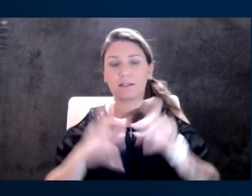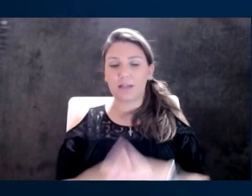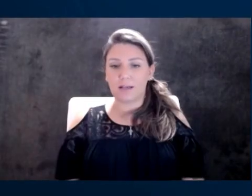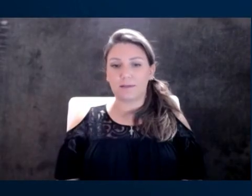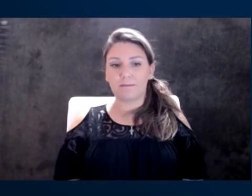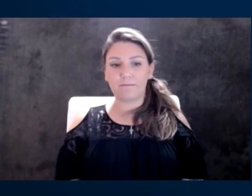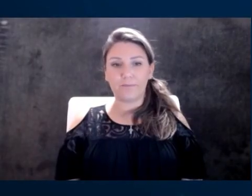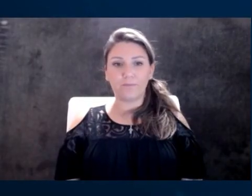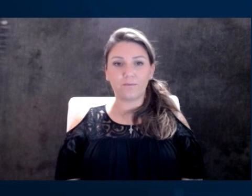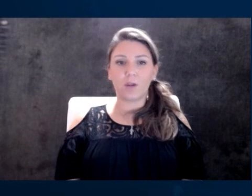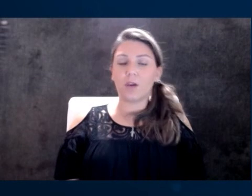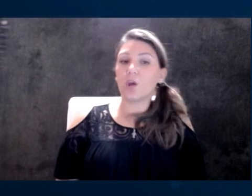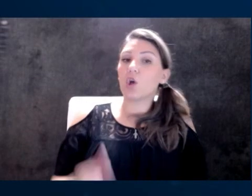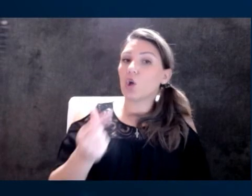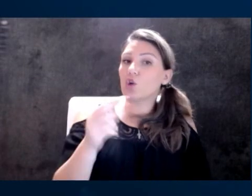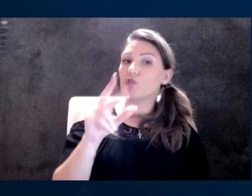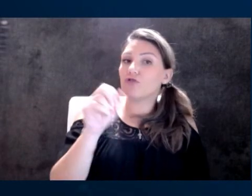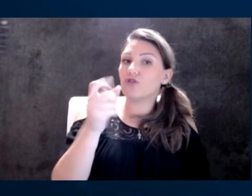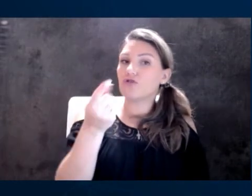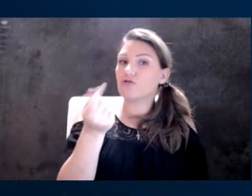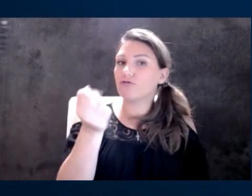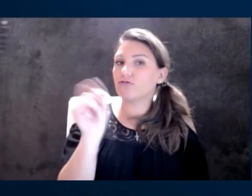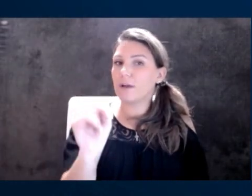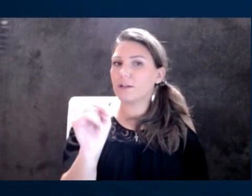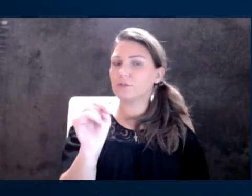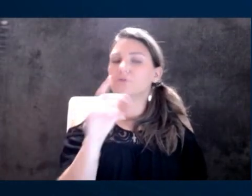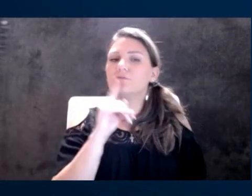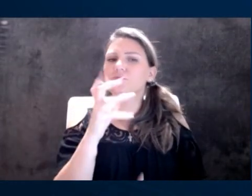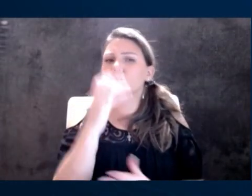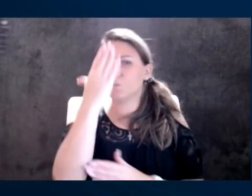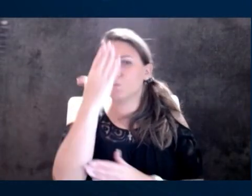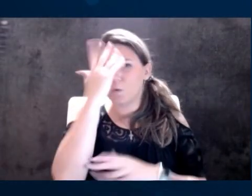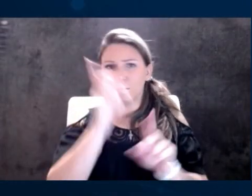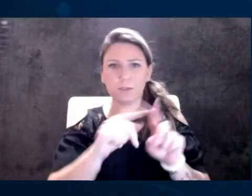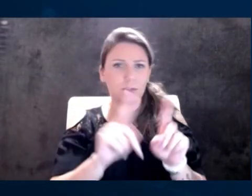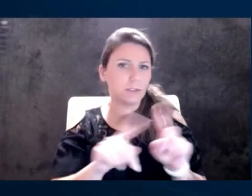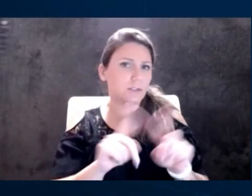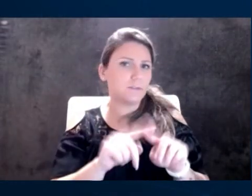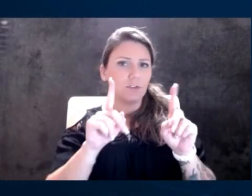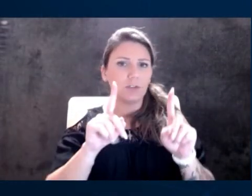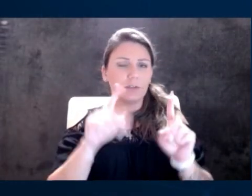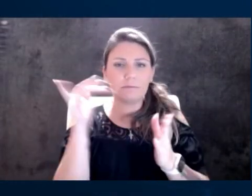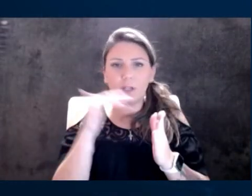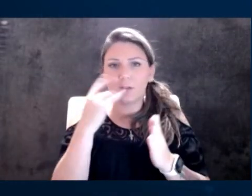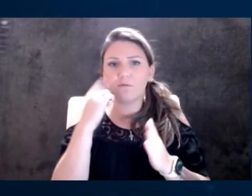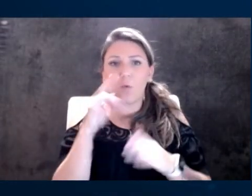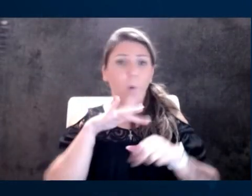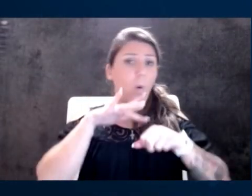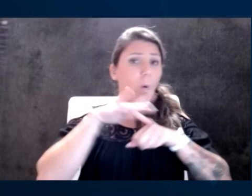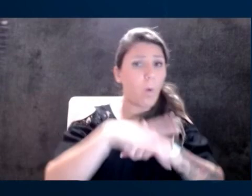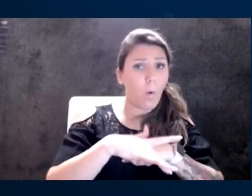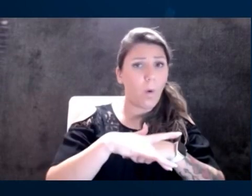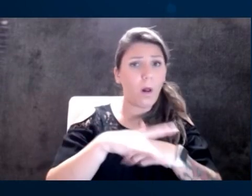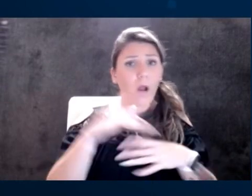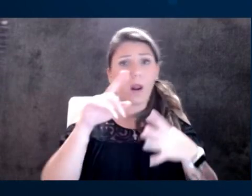are there different trials for different stages? So are there early stage trials that people can participate, late